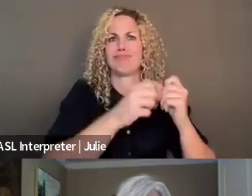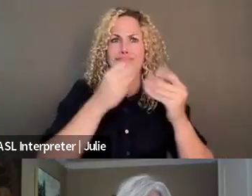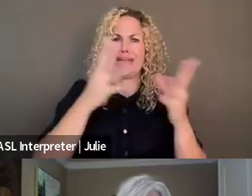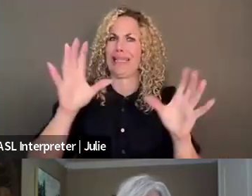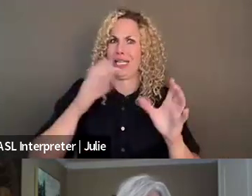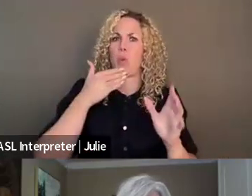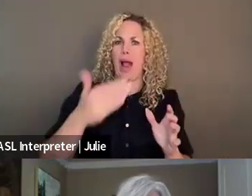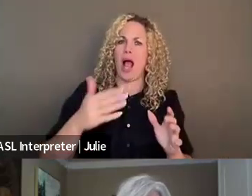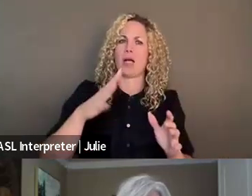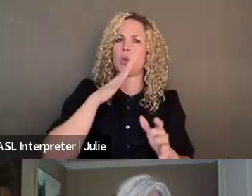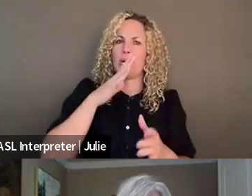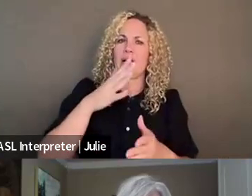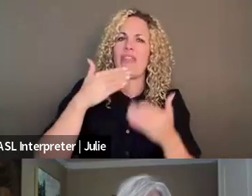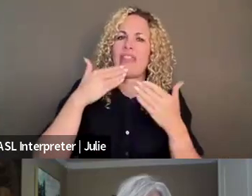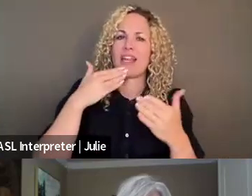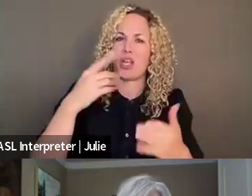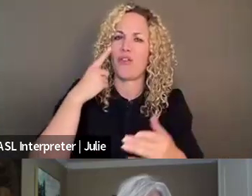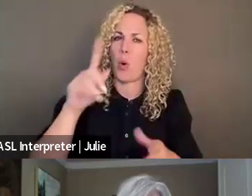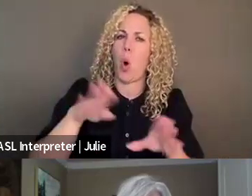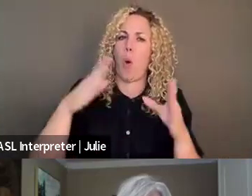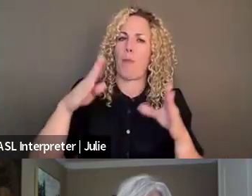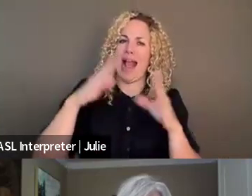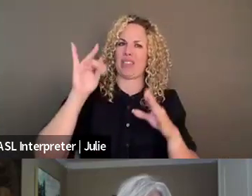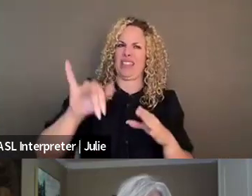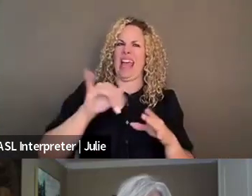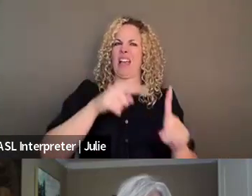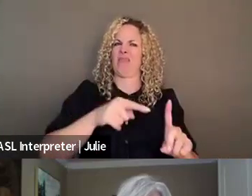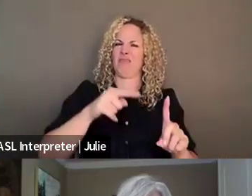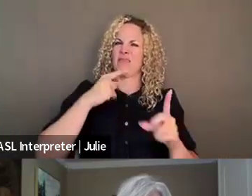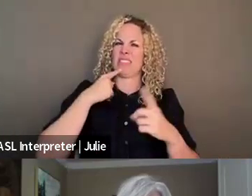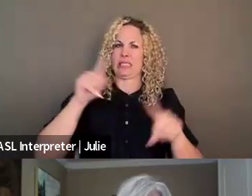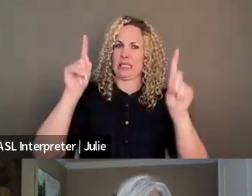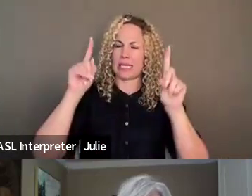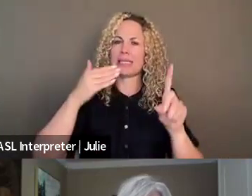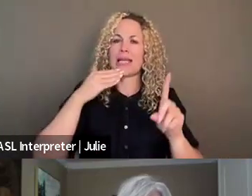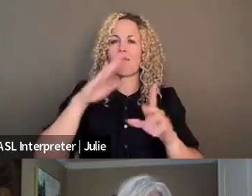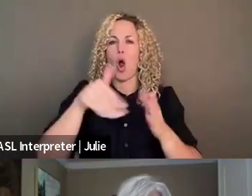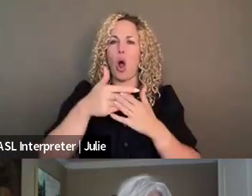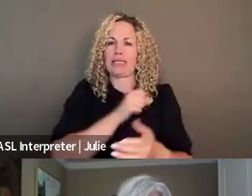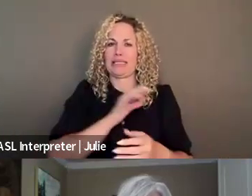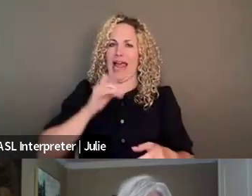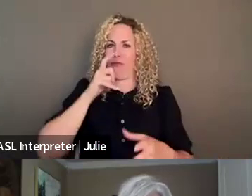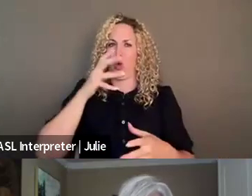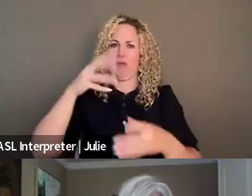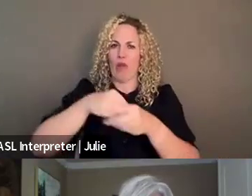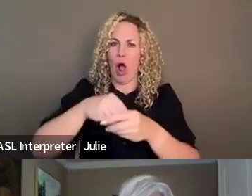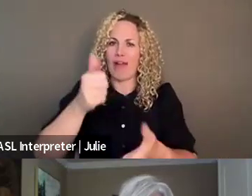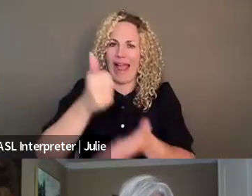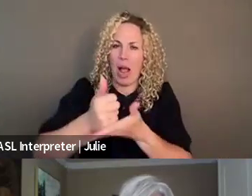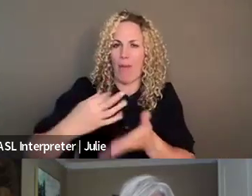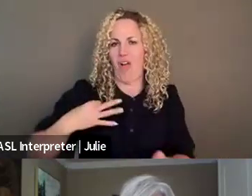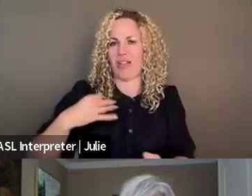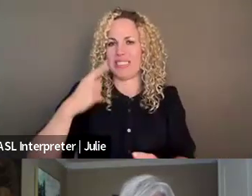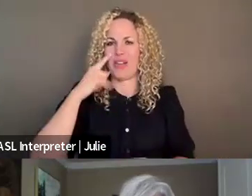house Micro Enterprise Fair a real success. And thanks again to all of the staff that are on here as well that helped volunteer for